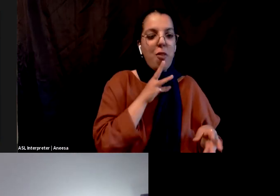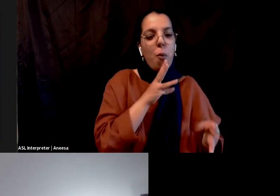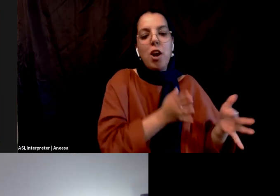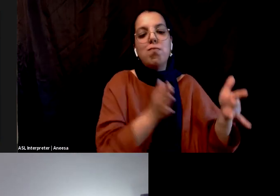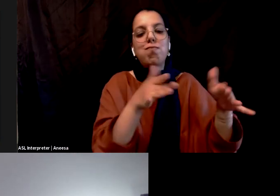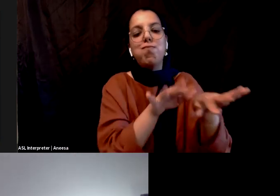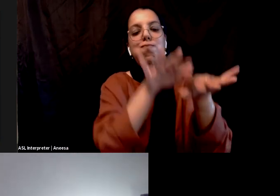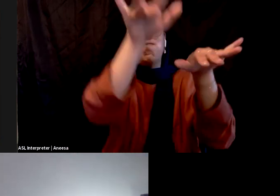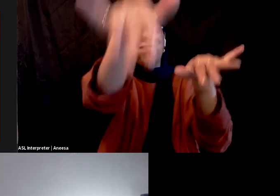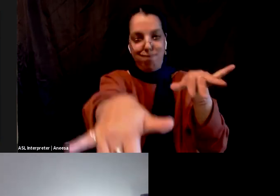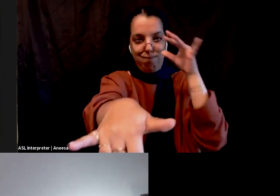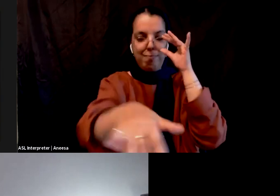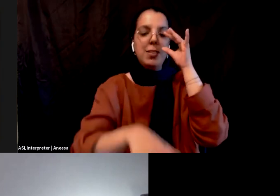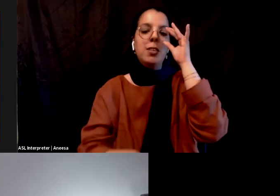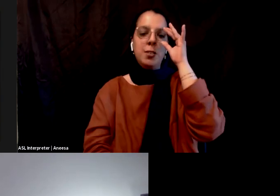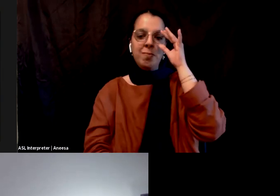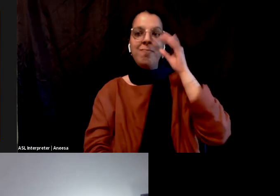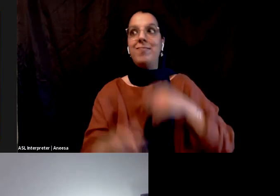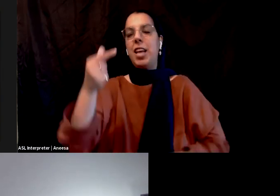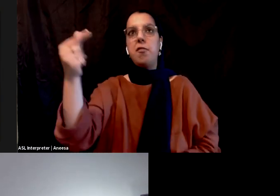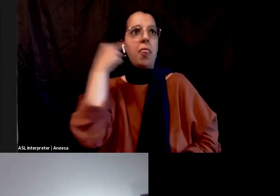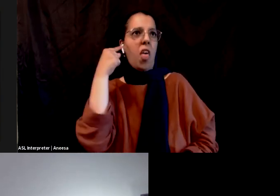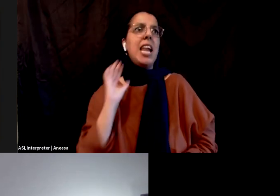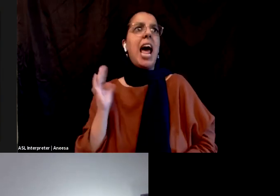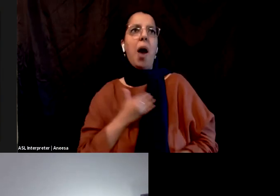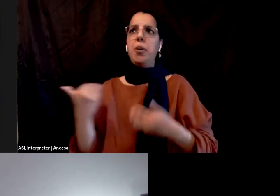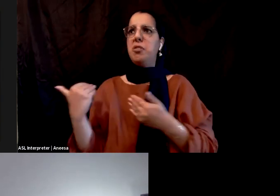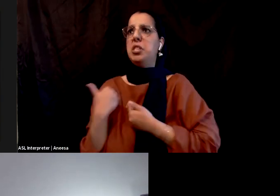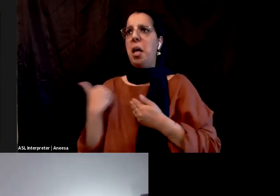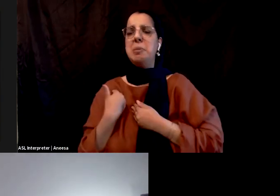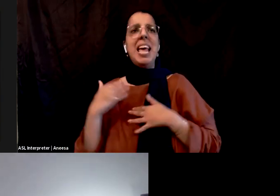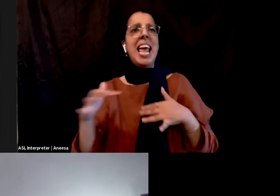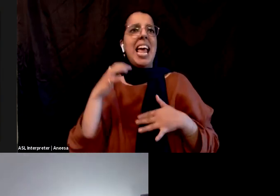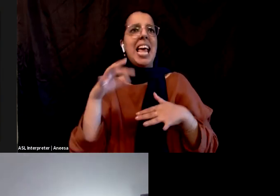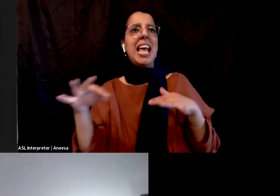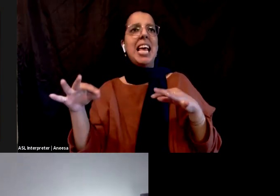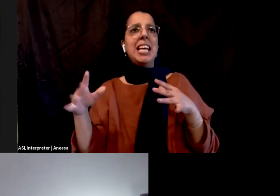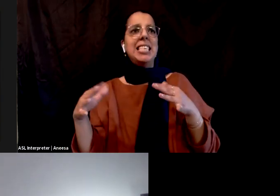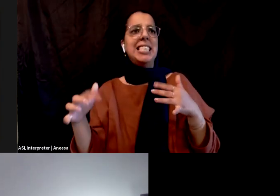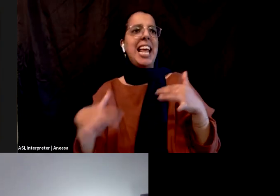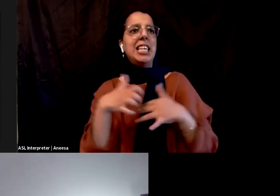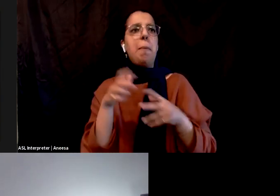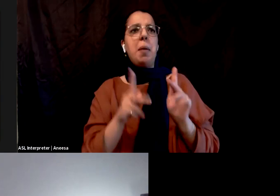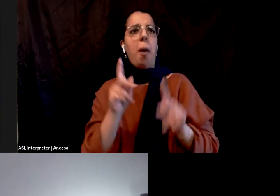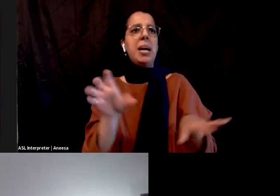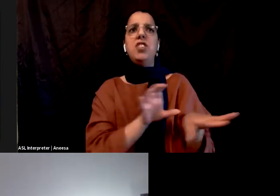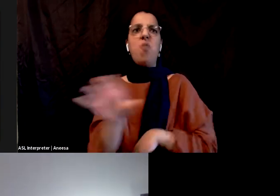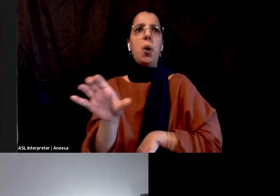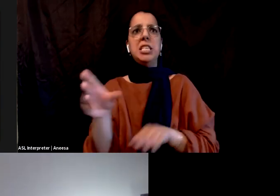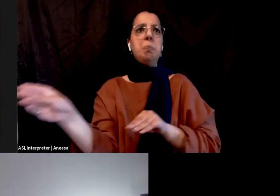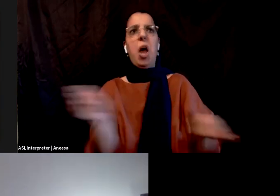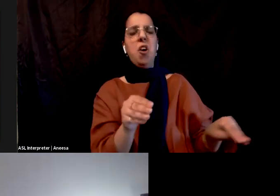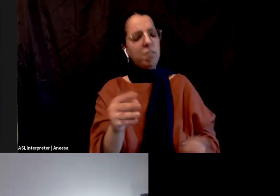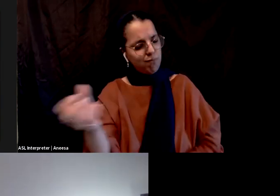fiduciary duty to forcibly remove the quote unquote Indians who were in the area. And they moved our community